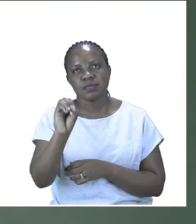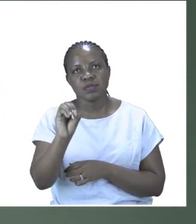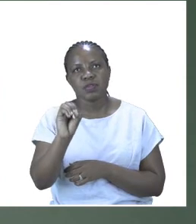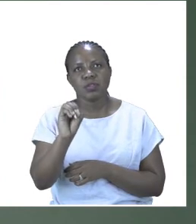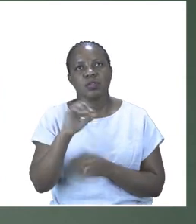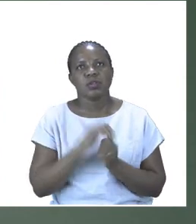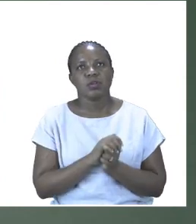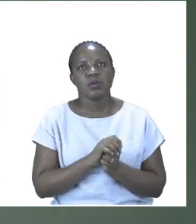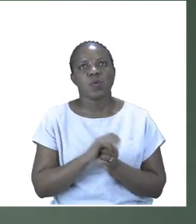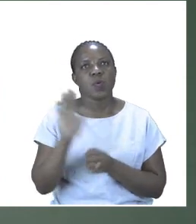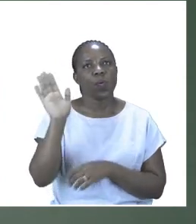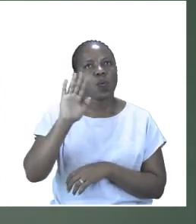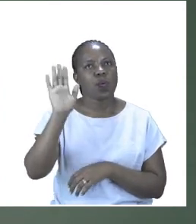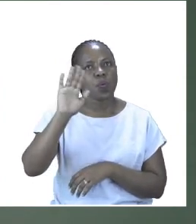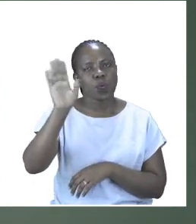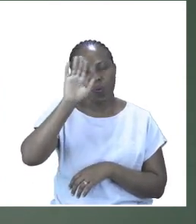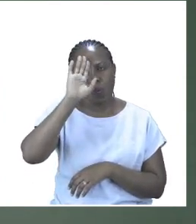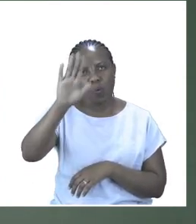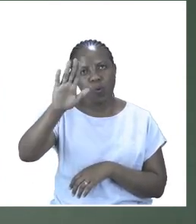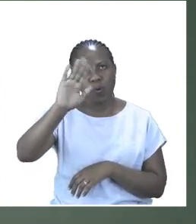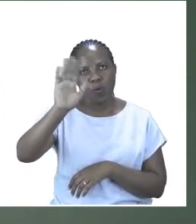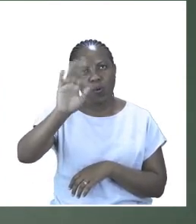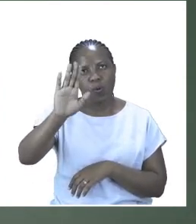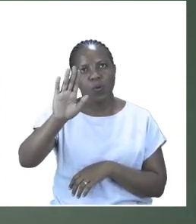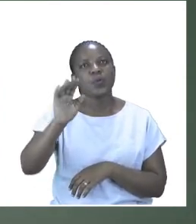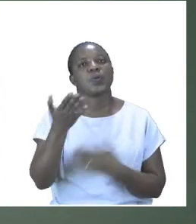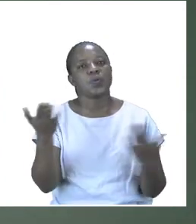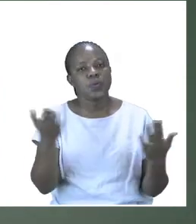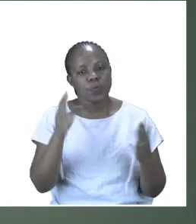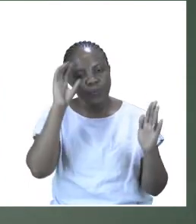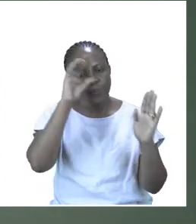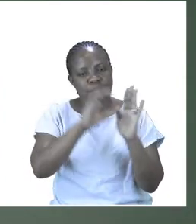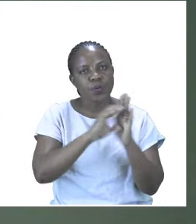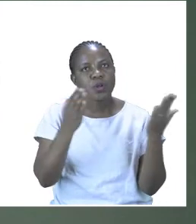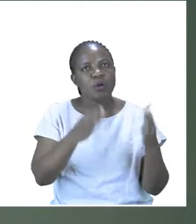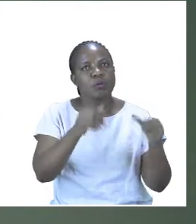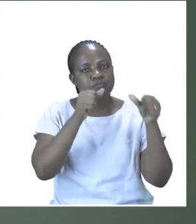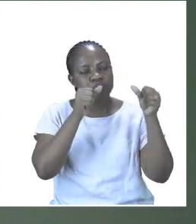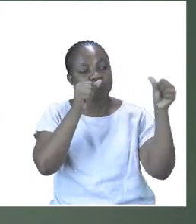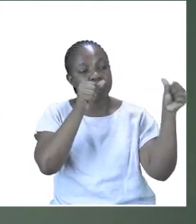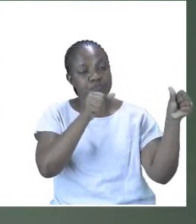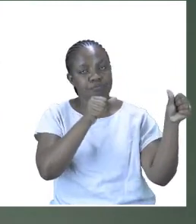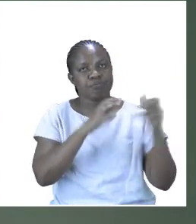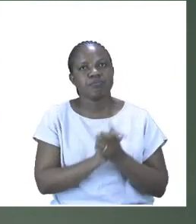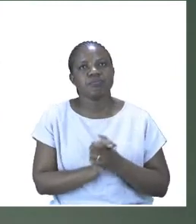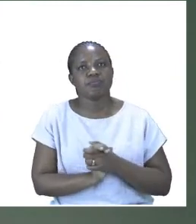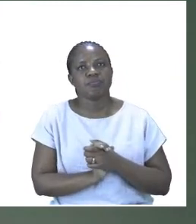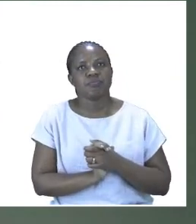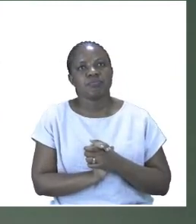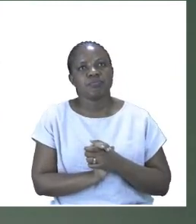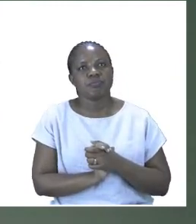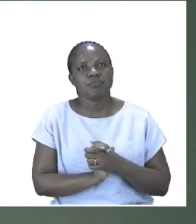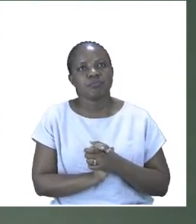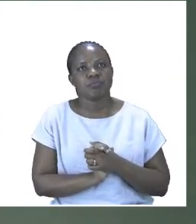someone waving hello. I am going to stick this here. Sometimes instead of saying